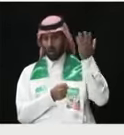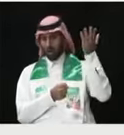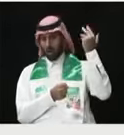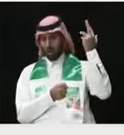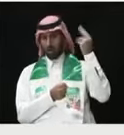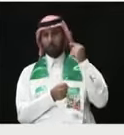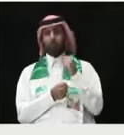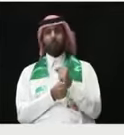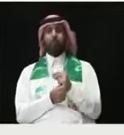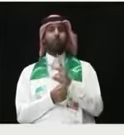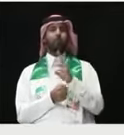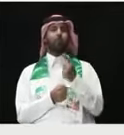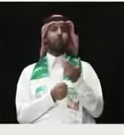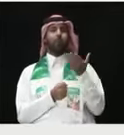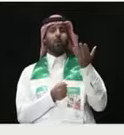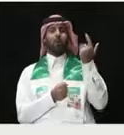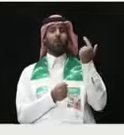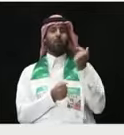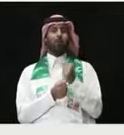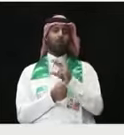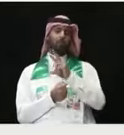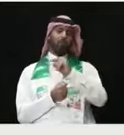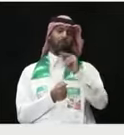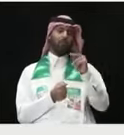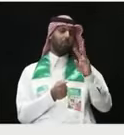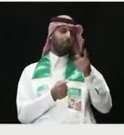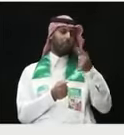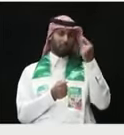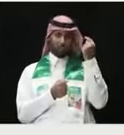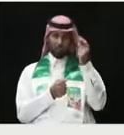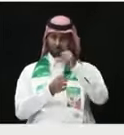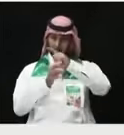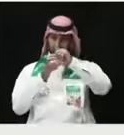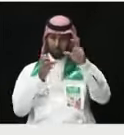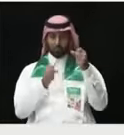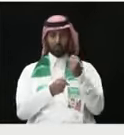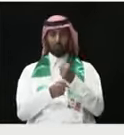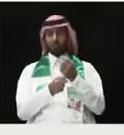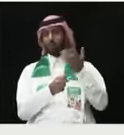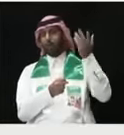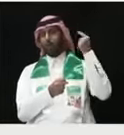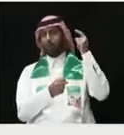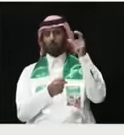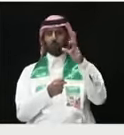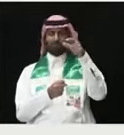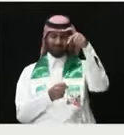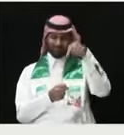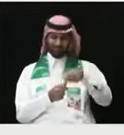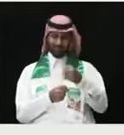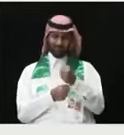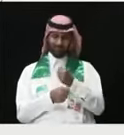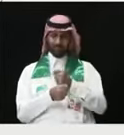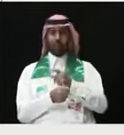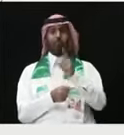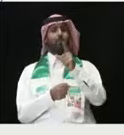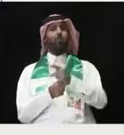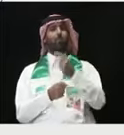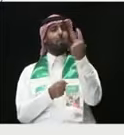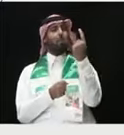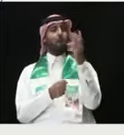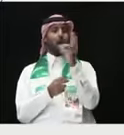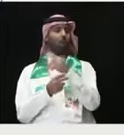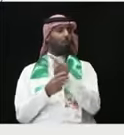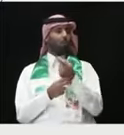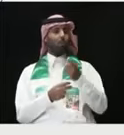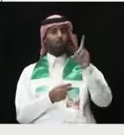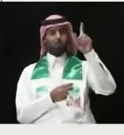discussed do and does, and in the other sentence we have was. We need these helping verbs in